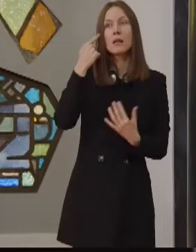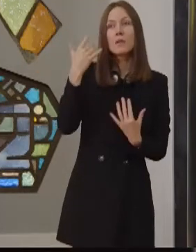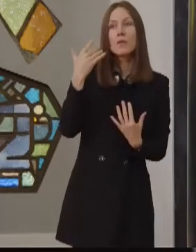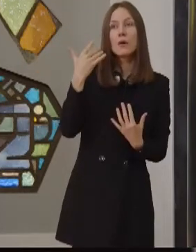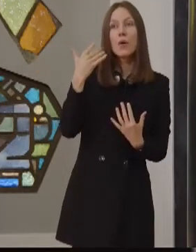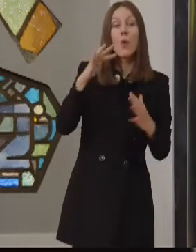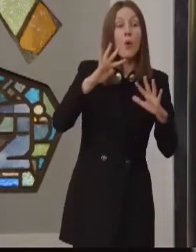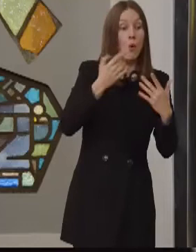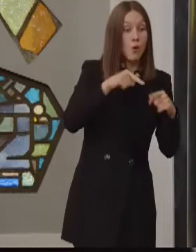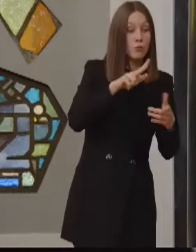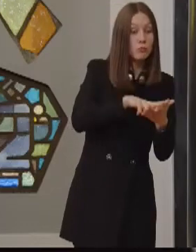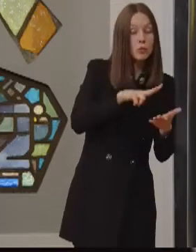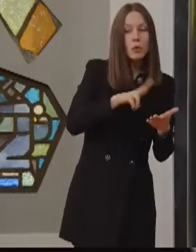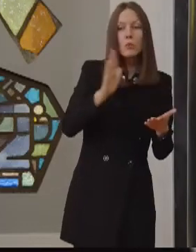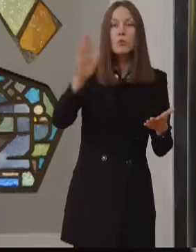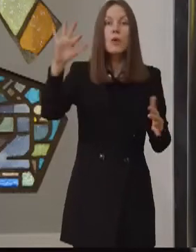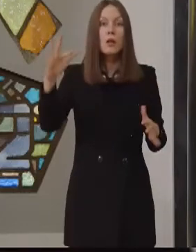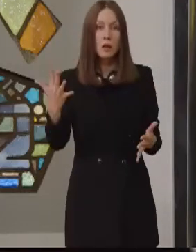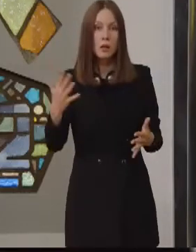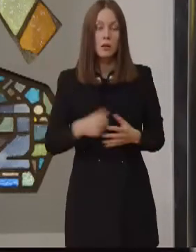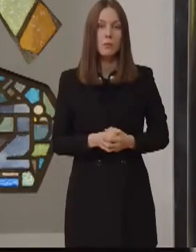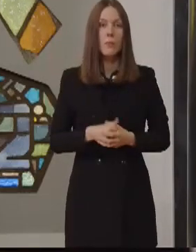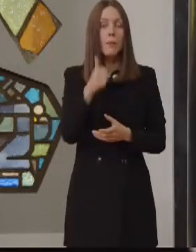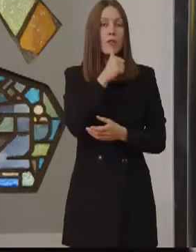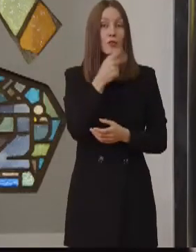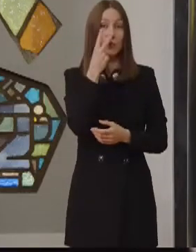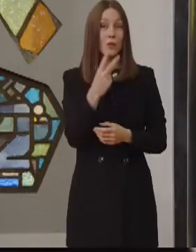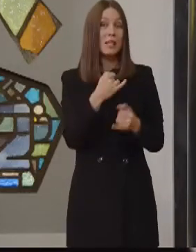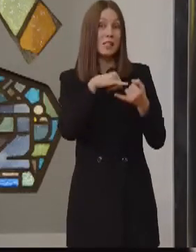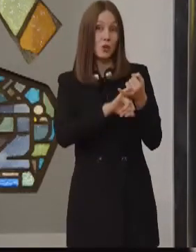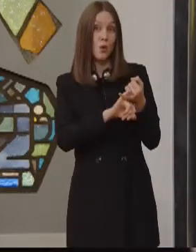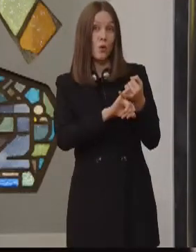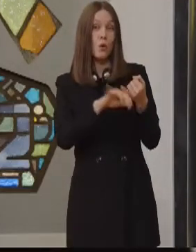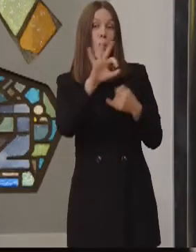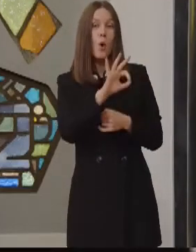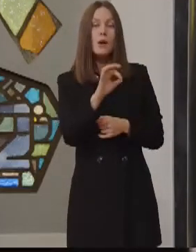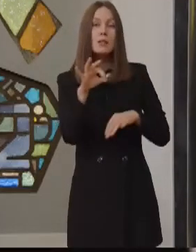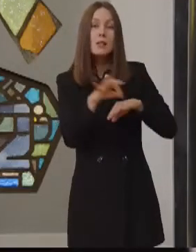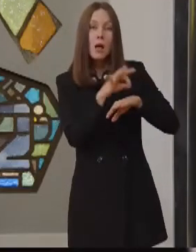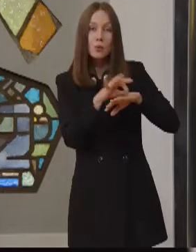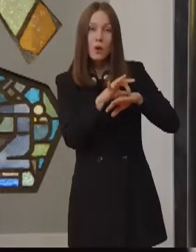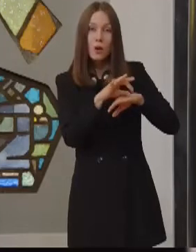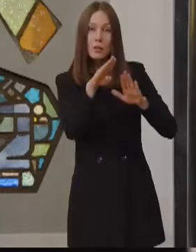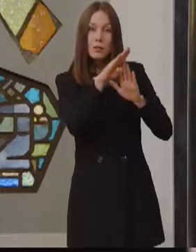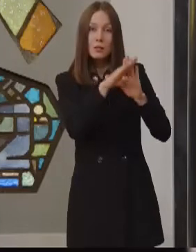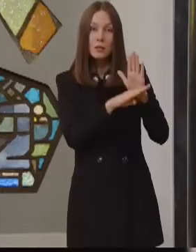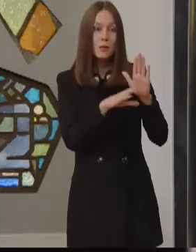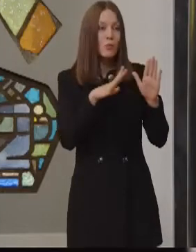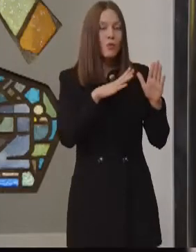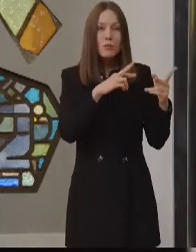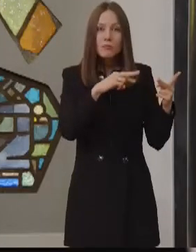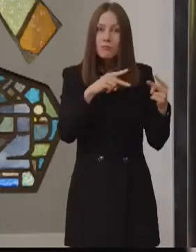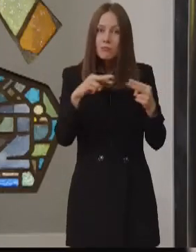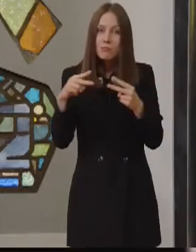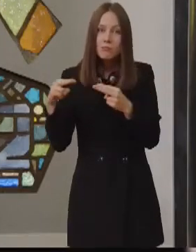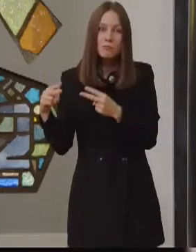When it comes to the future and trying to imagine what might happen. So if we looked historically